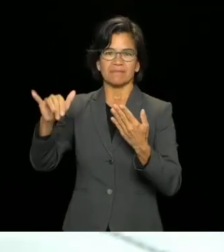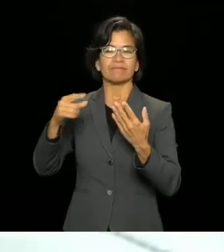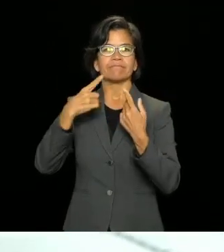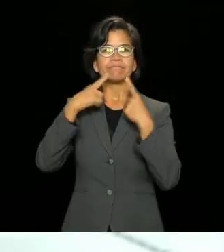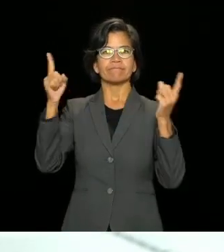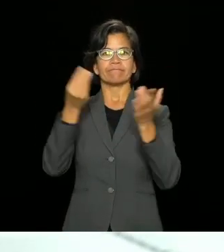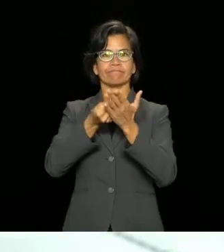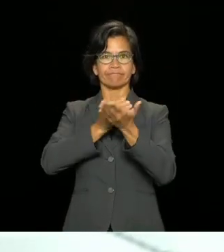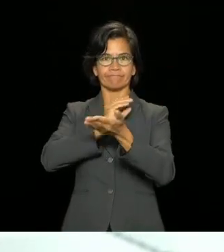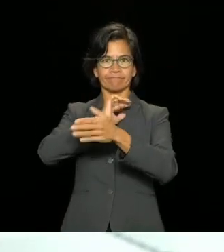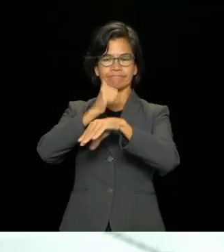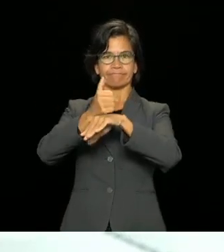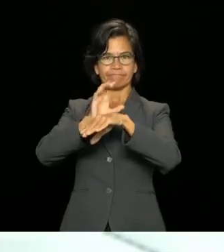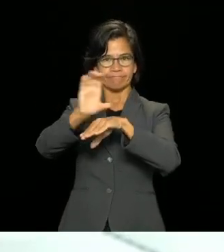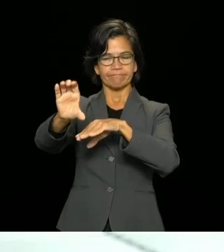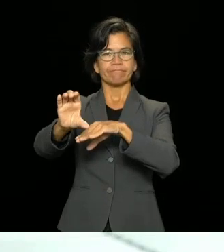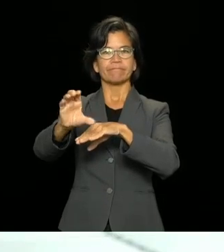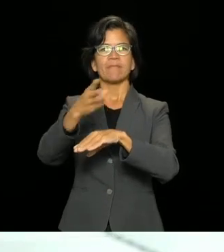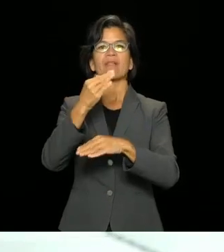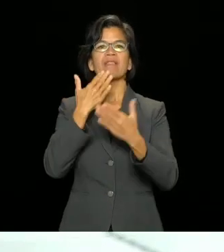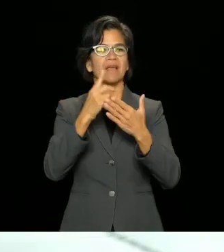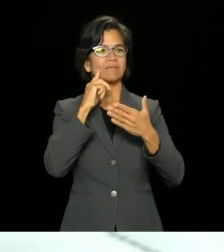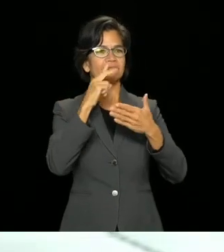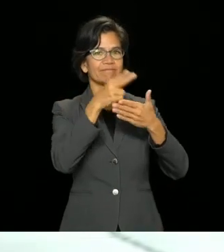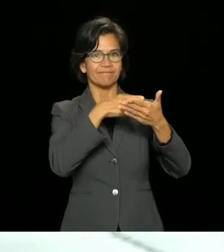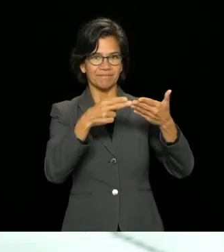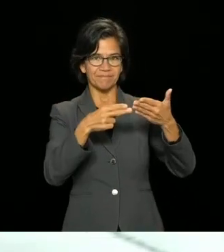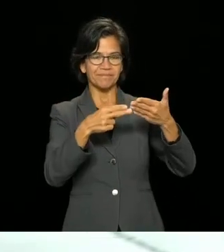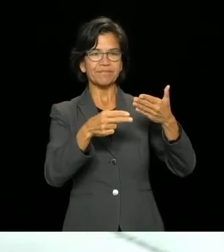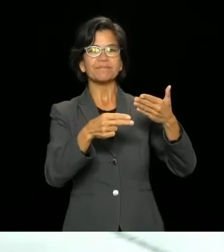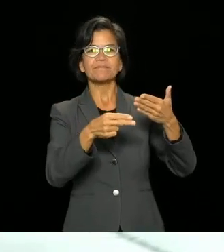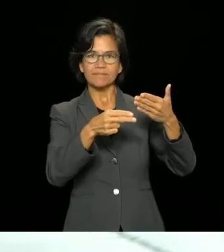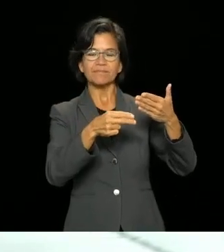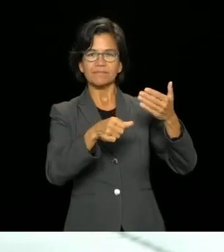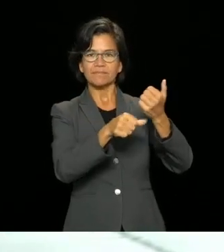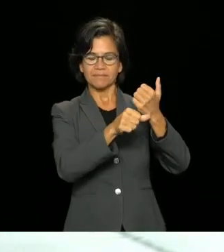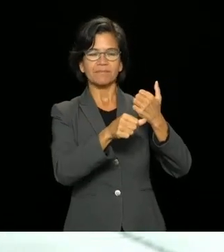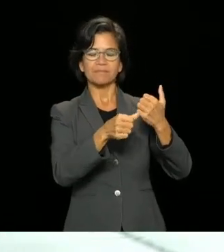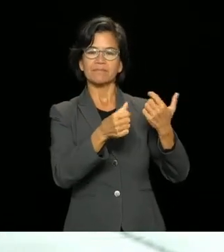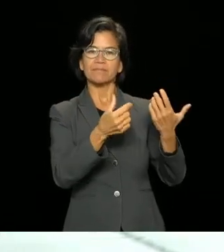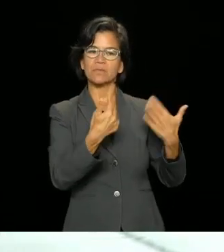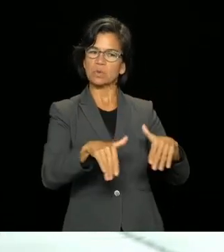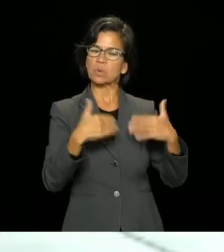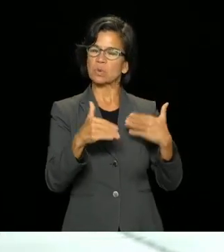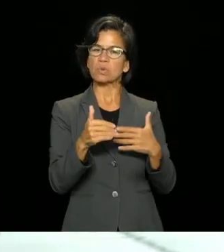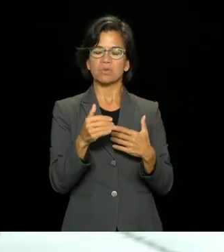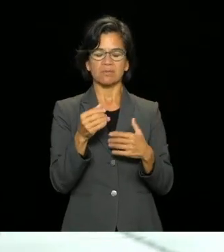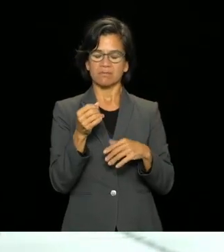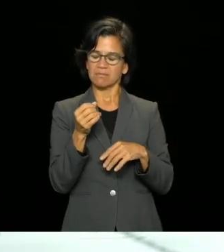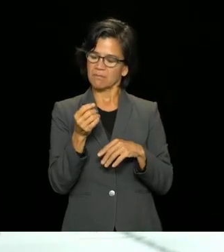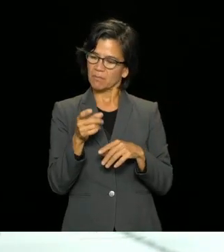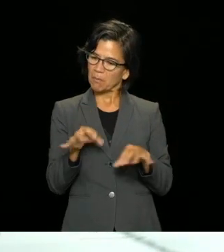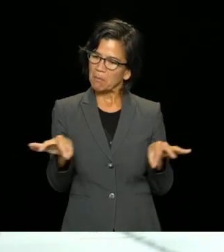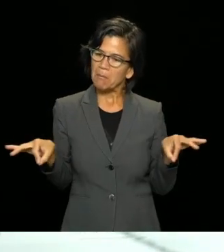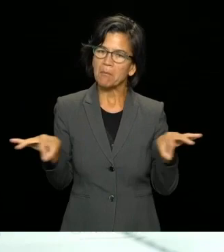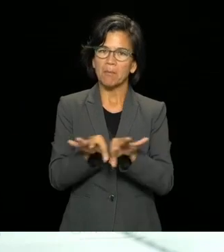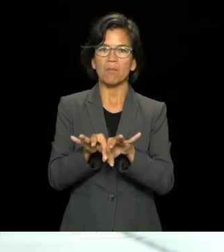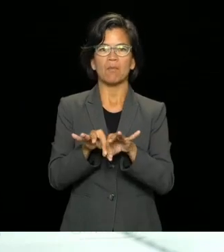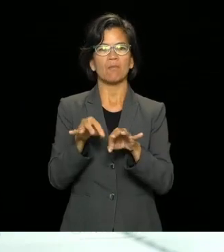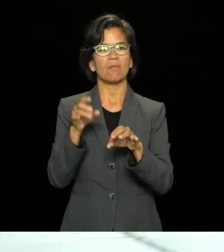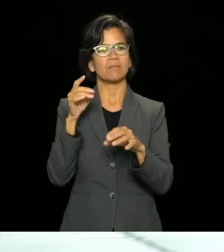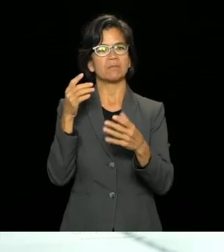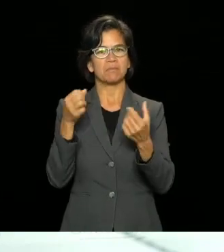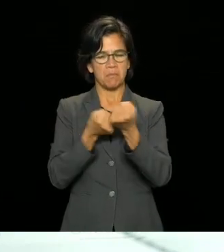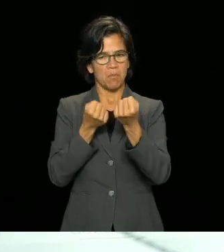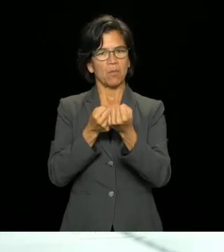Dean. We can't thank you enough for the acknowledgement of the need to support sexual assault survivors in our province. I also